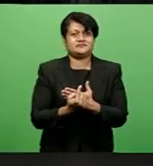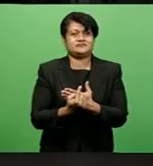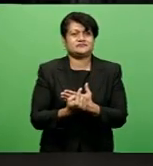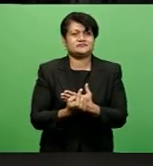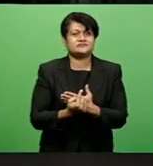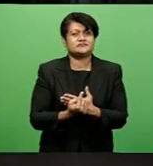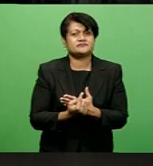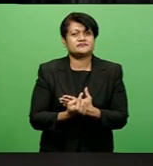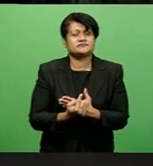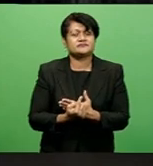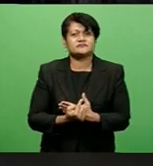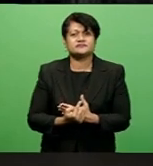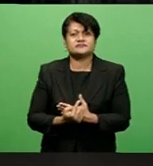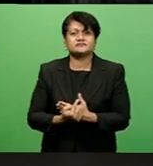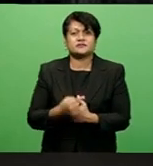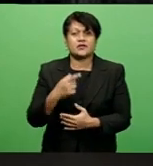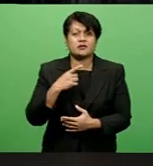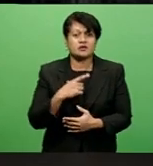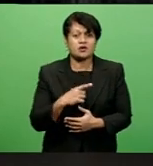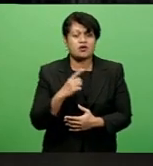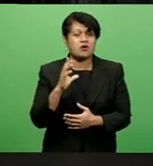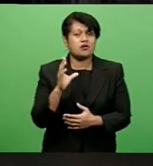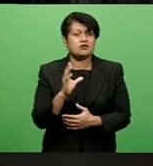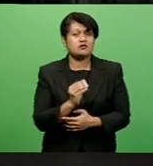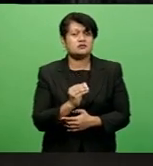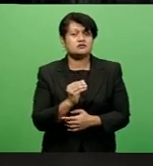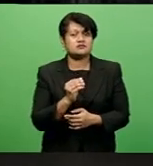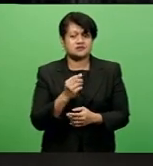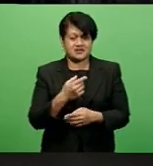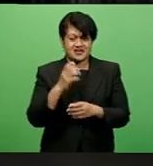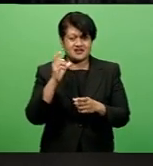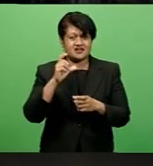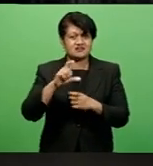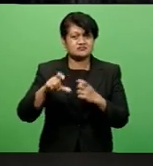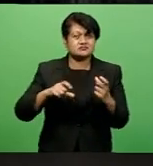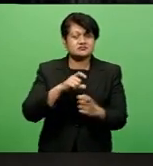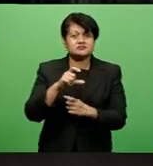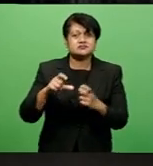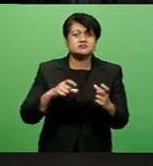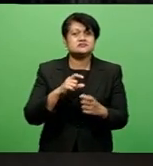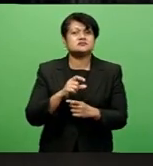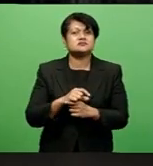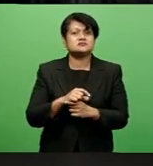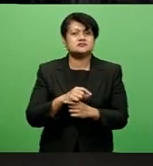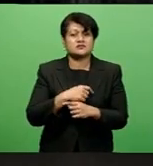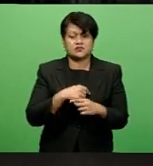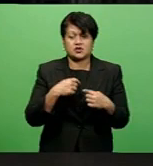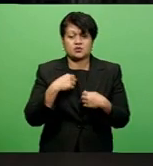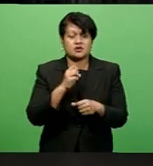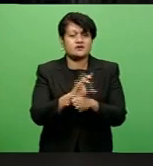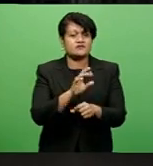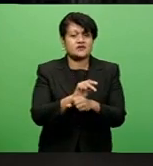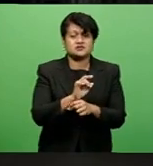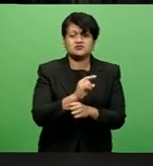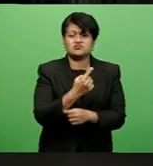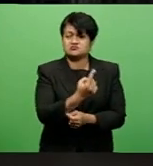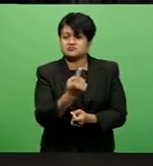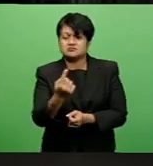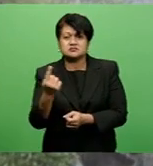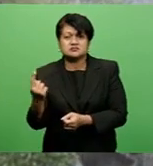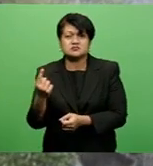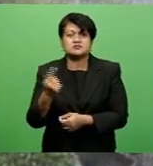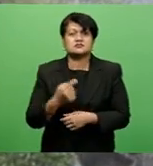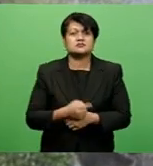obviously because of the hurricane. So we giving advice to each and everyone to be prepared for